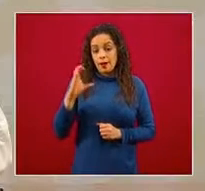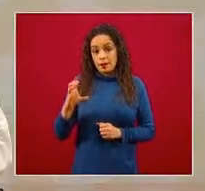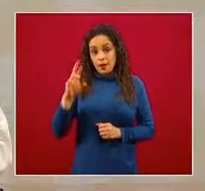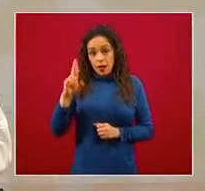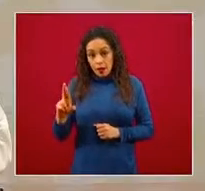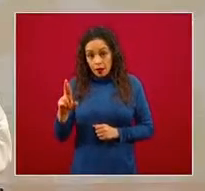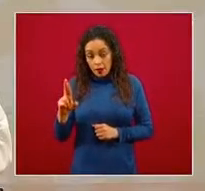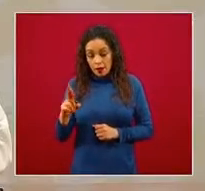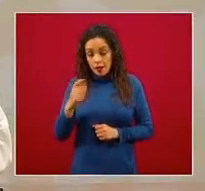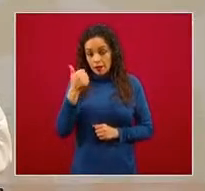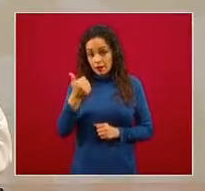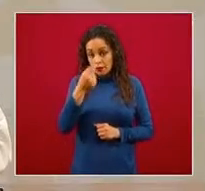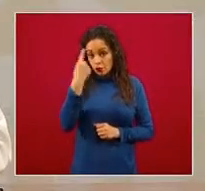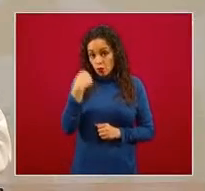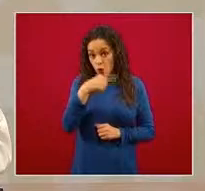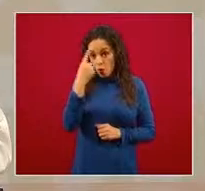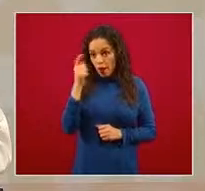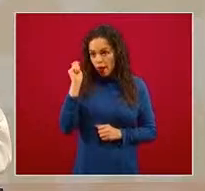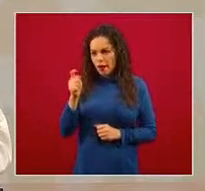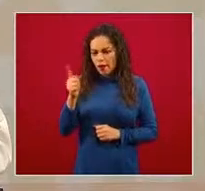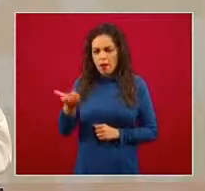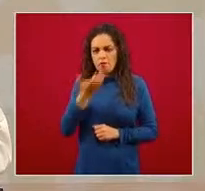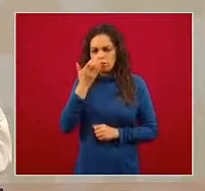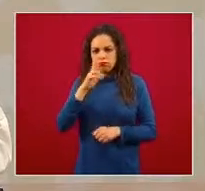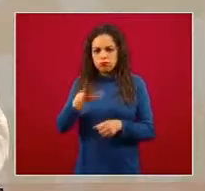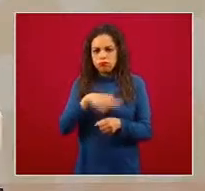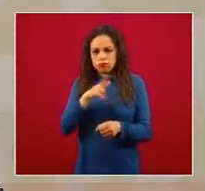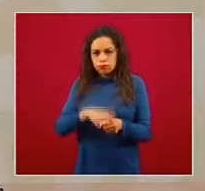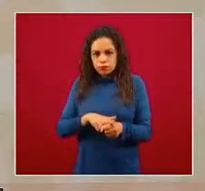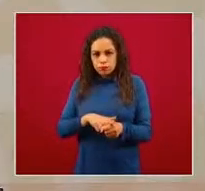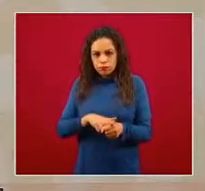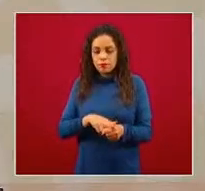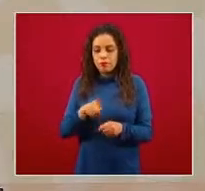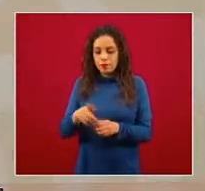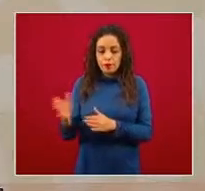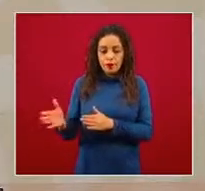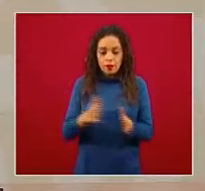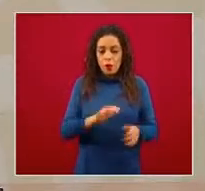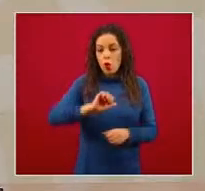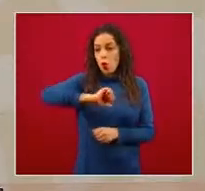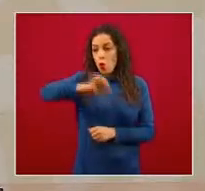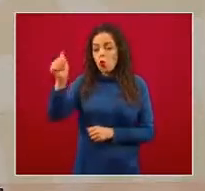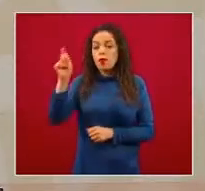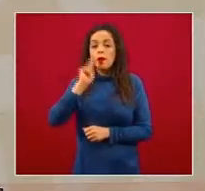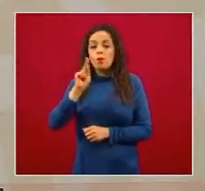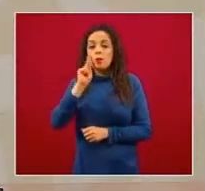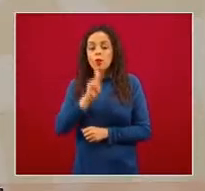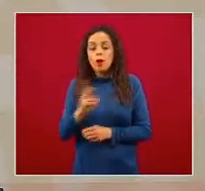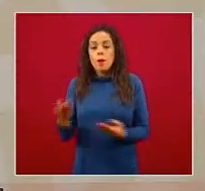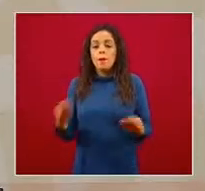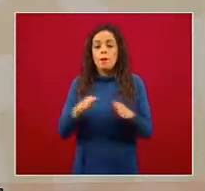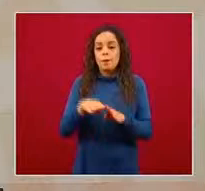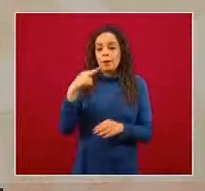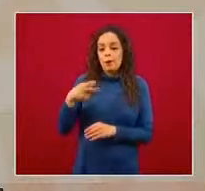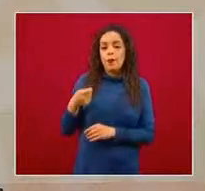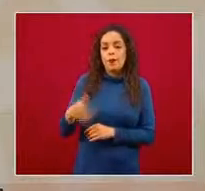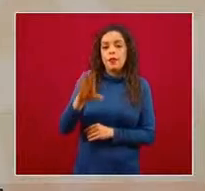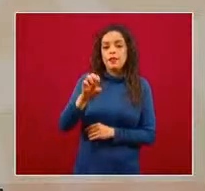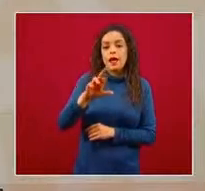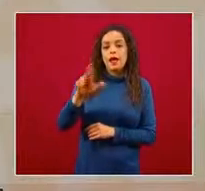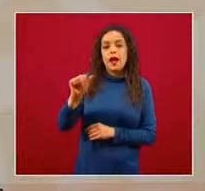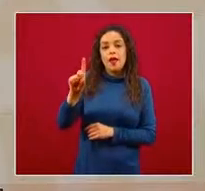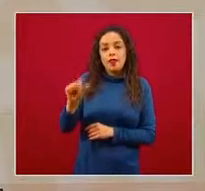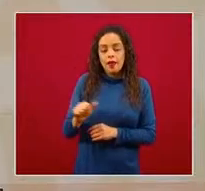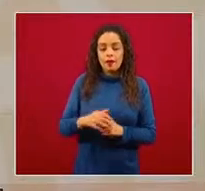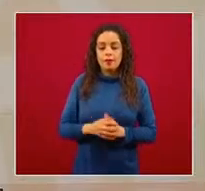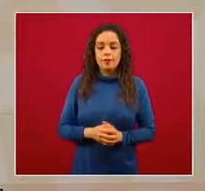6 hours, which is conventional and manual extraction. And then we also have closed tests because it comes up with